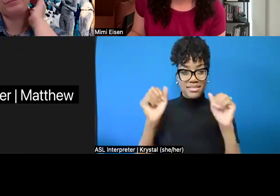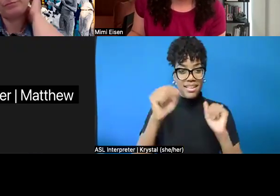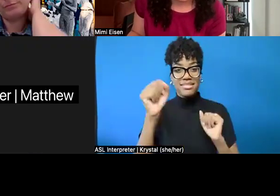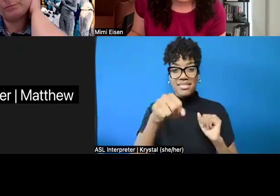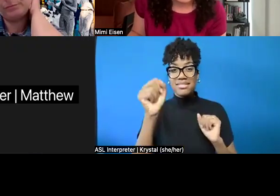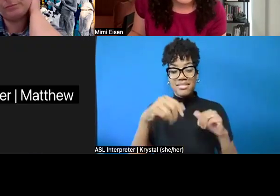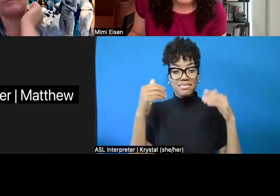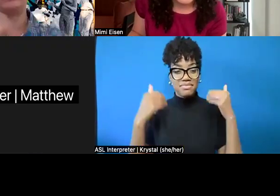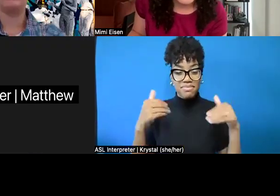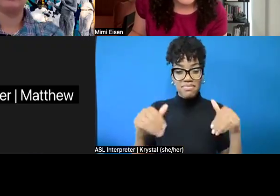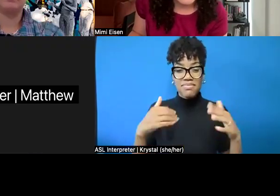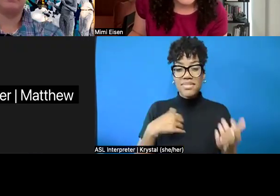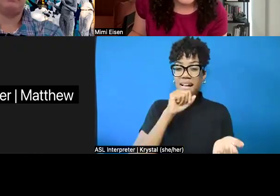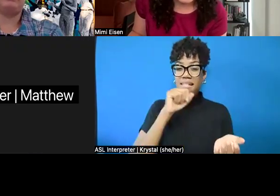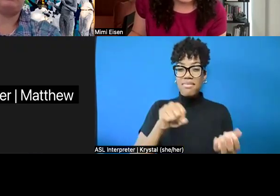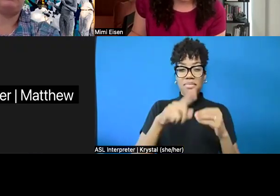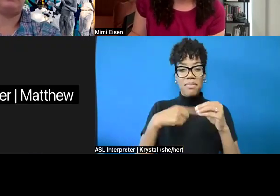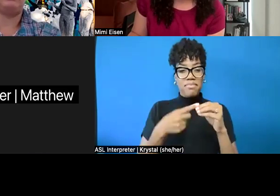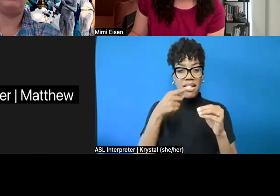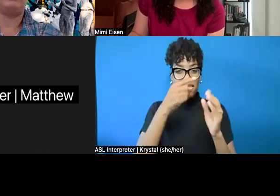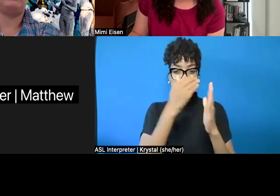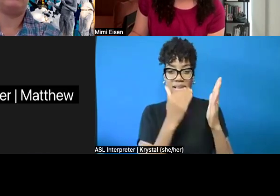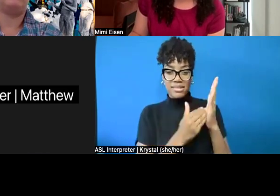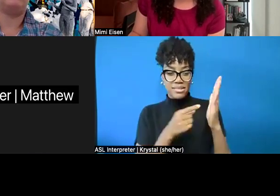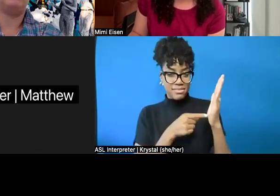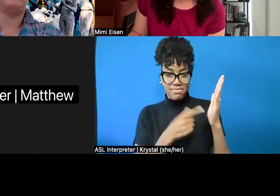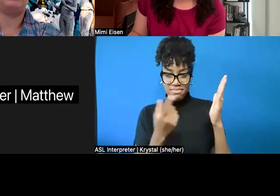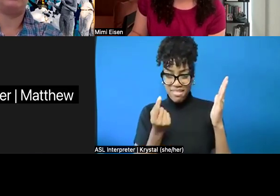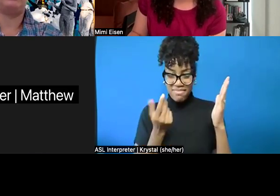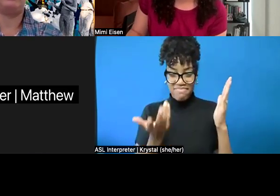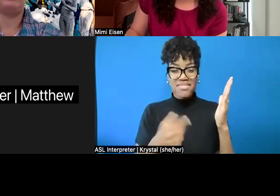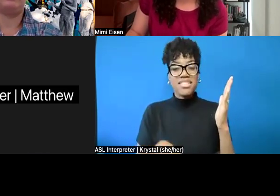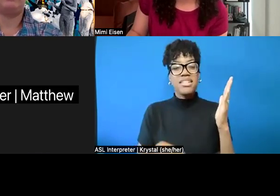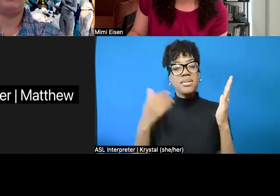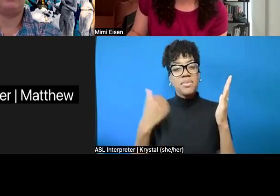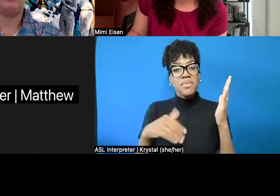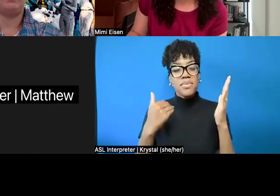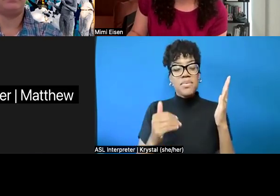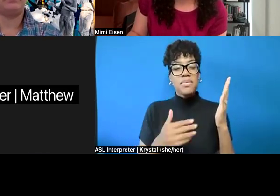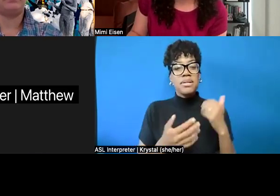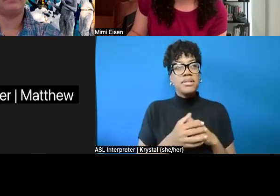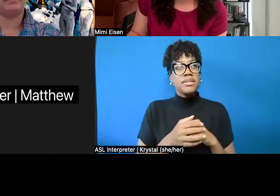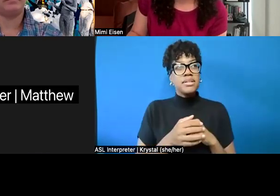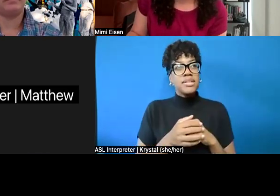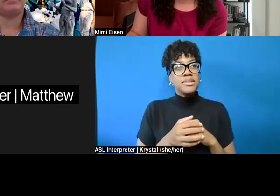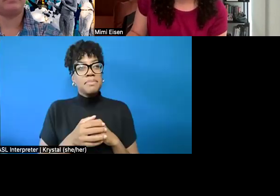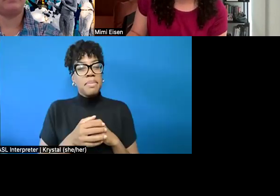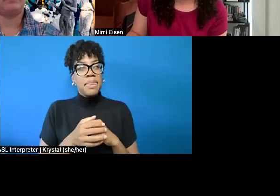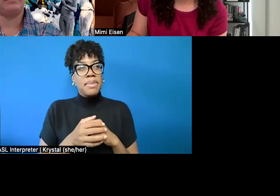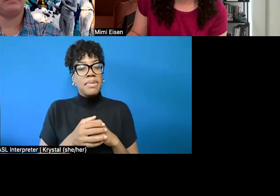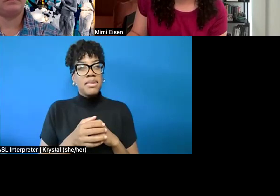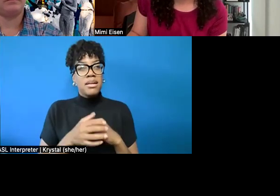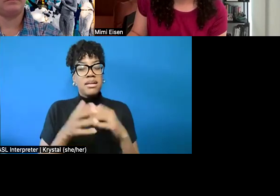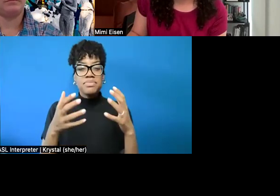have described is so much of the defense we